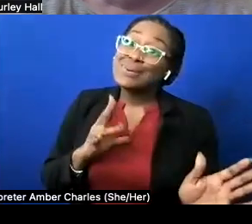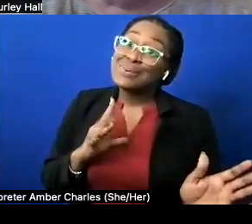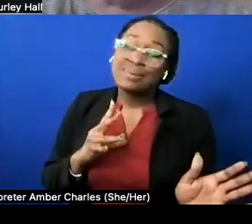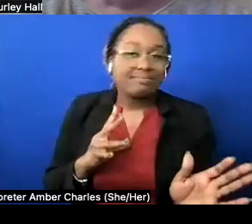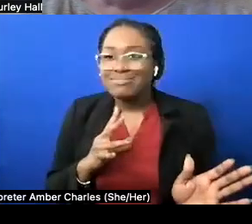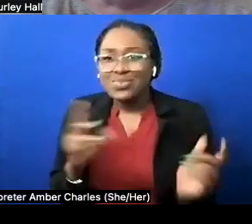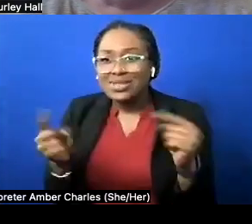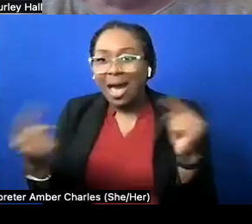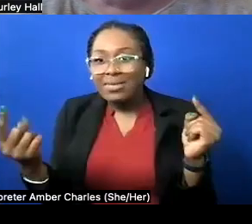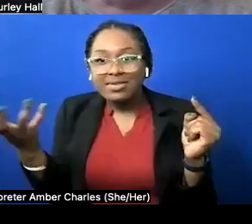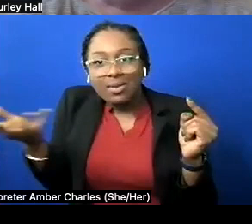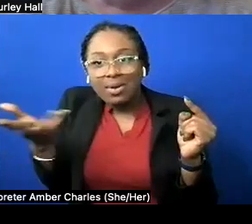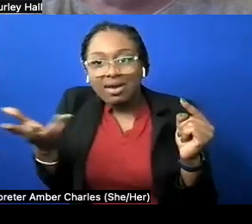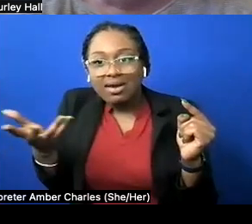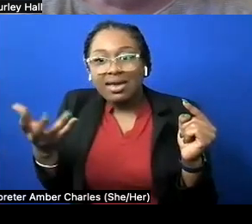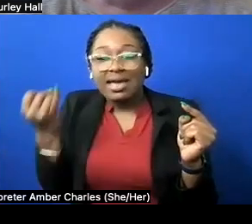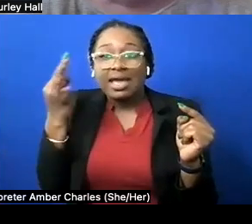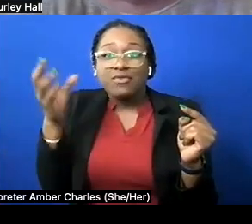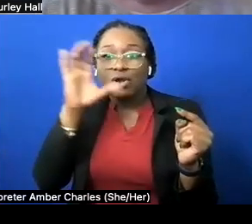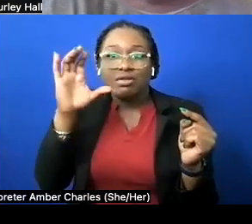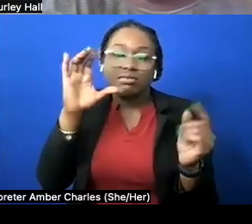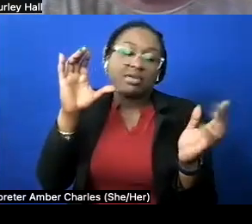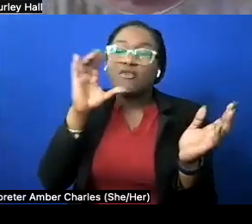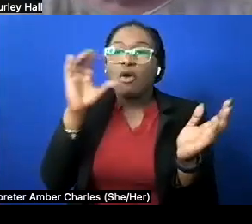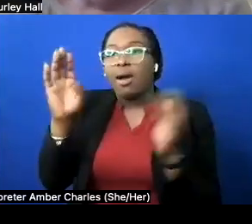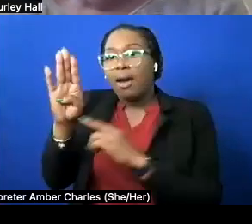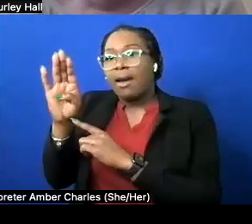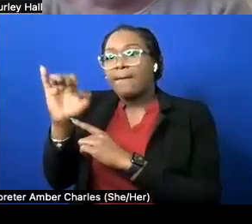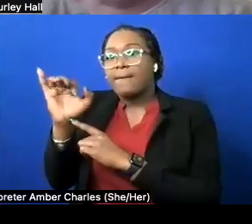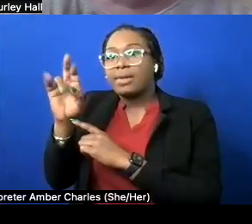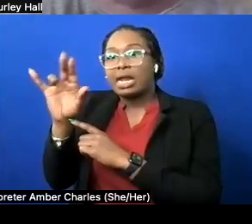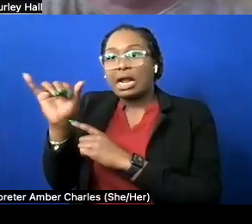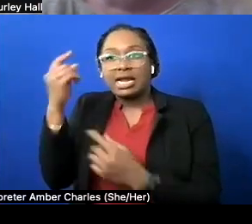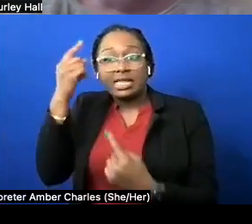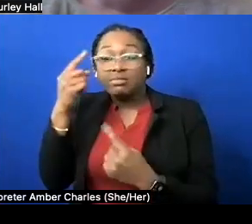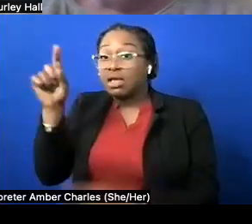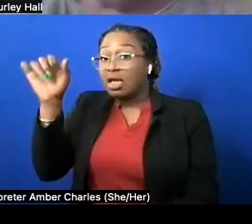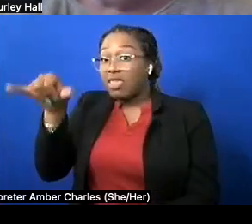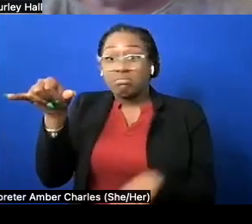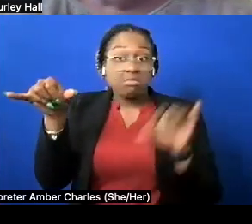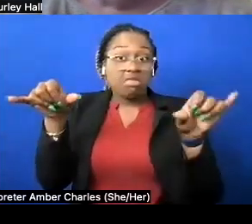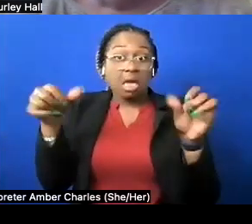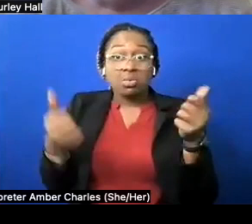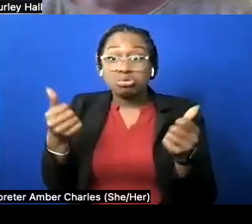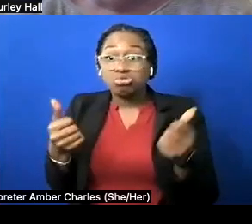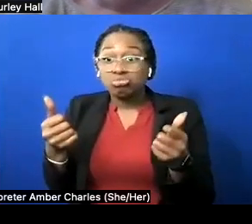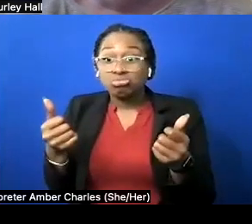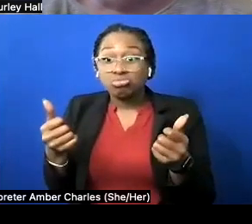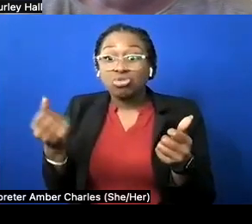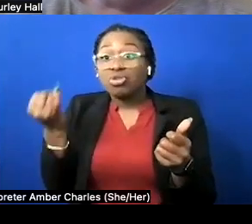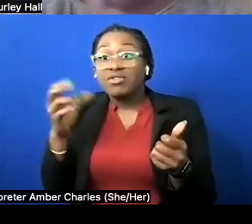the opposite, right? Because if we're looking at binary thinking, right? Binary thinking says either you're this or you're that. So if you're not, you